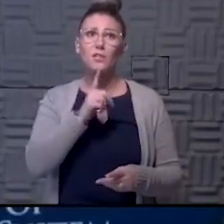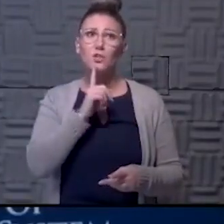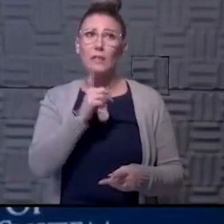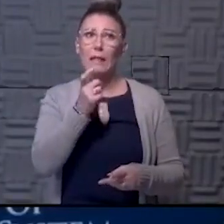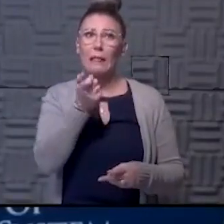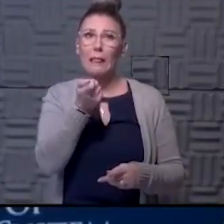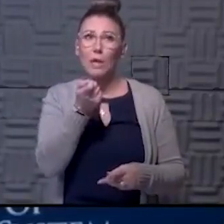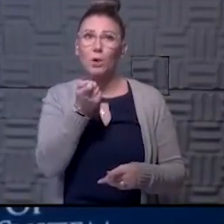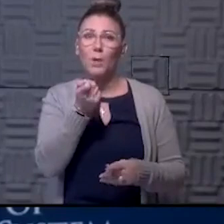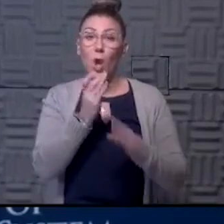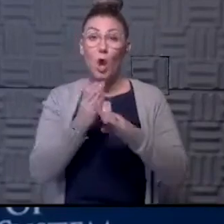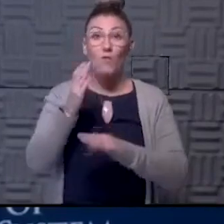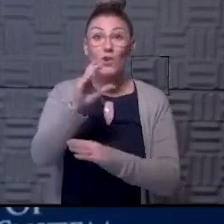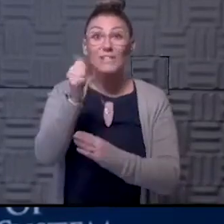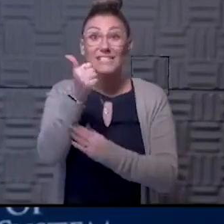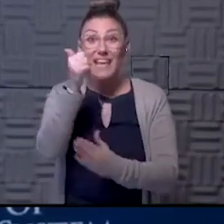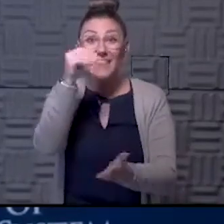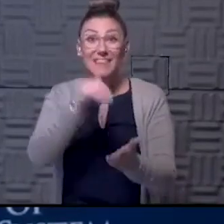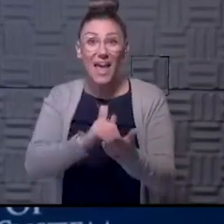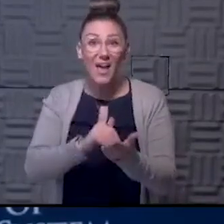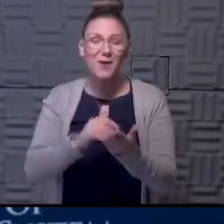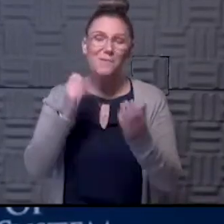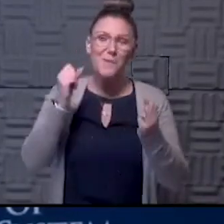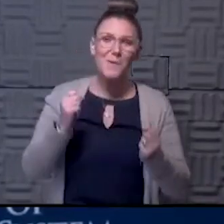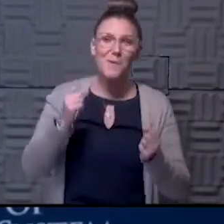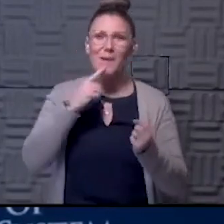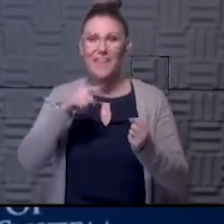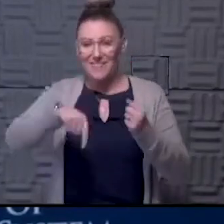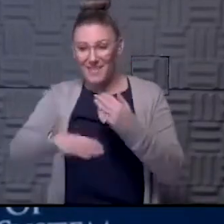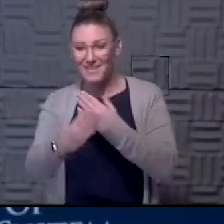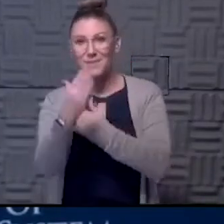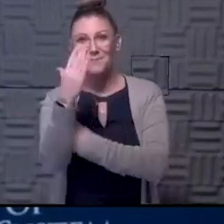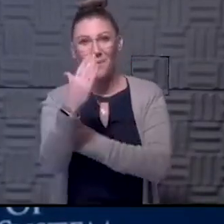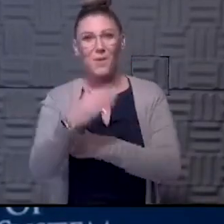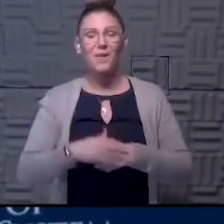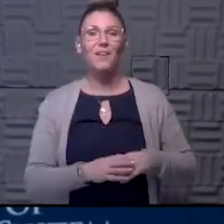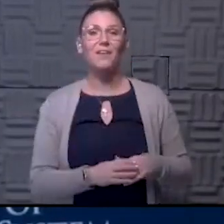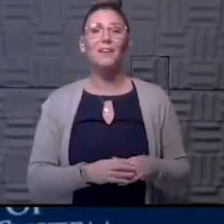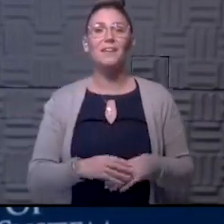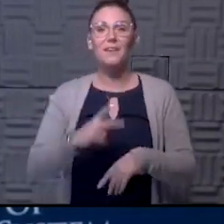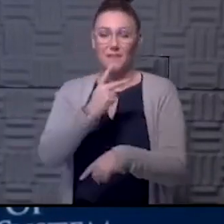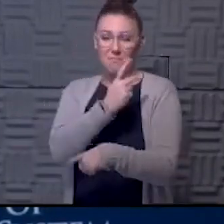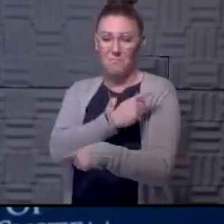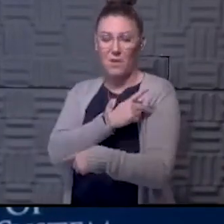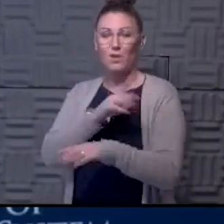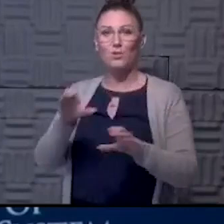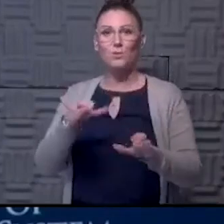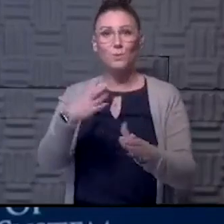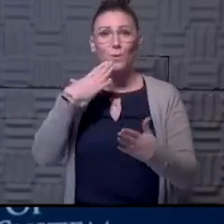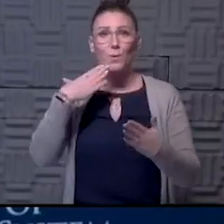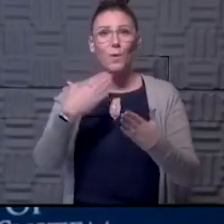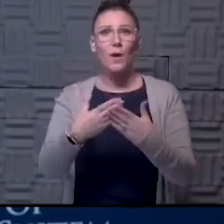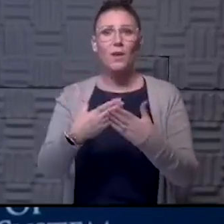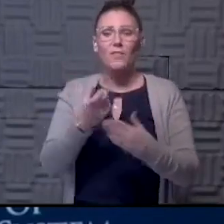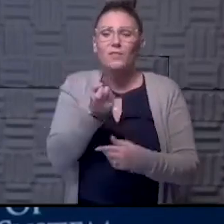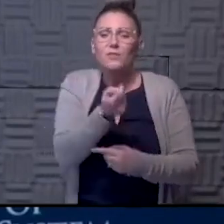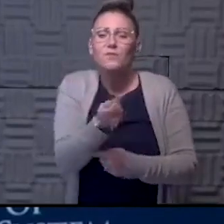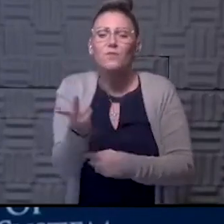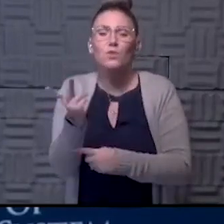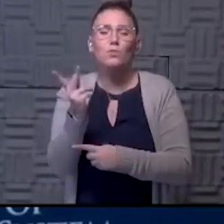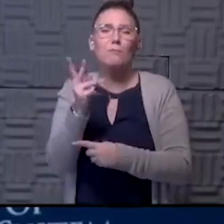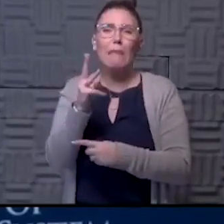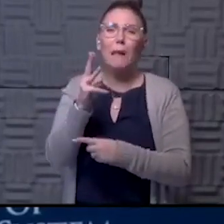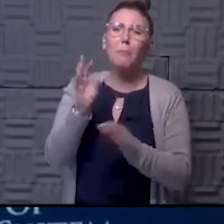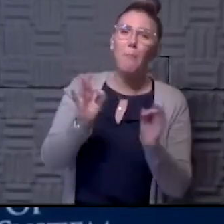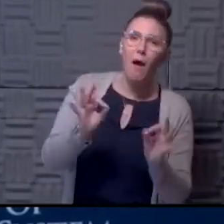little over 10,000 vaccines as of this morning. Patients have done well. We've had a few mild